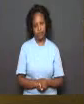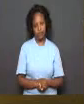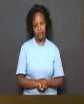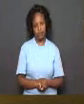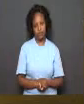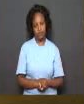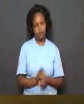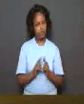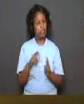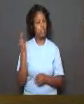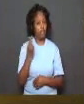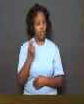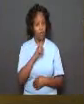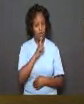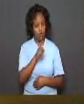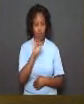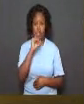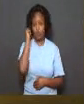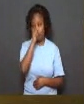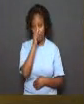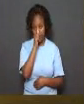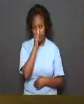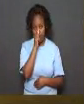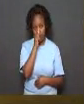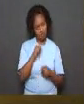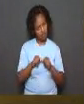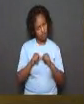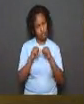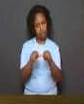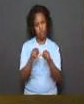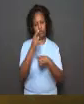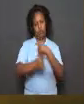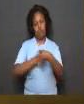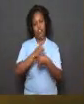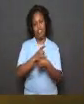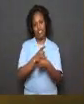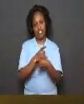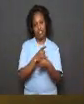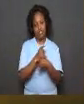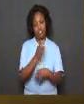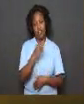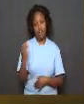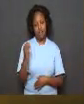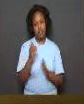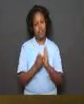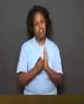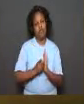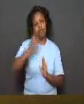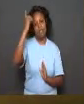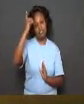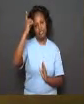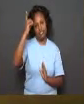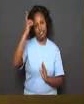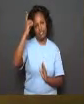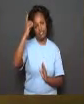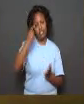It is important to Ethiopia's continued modernization and development